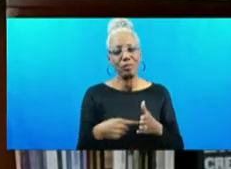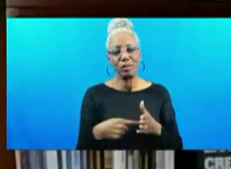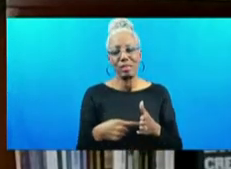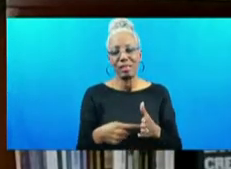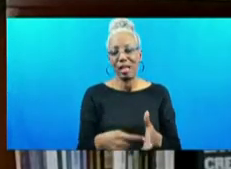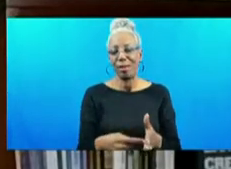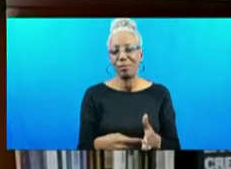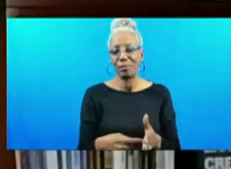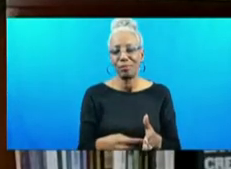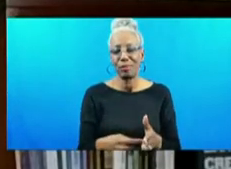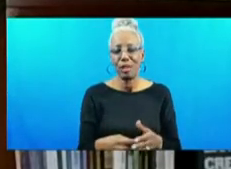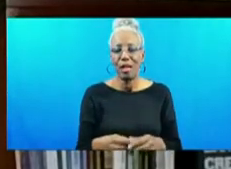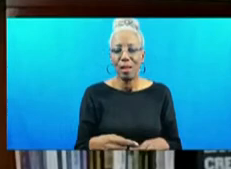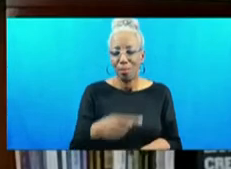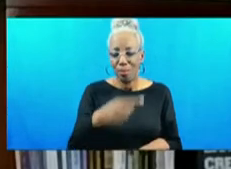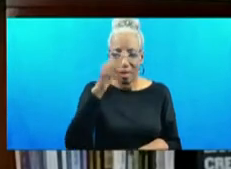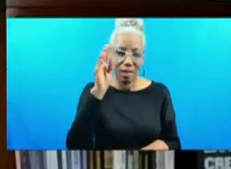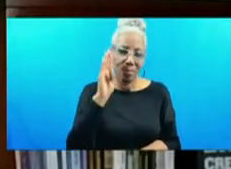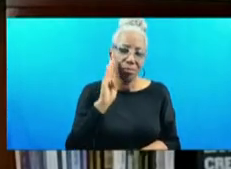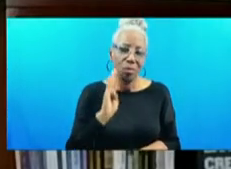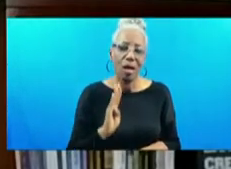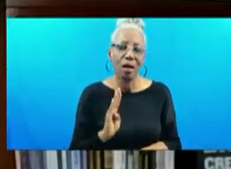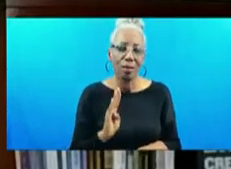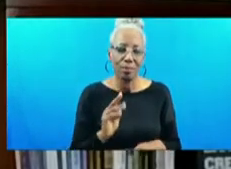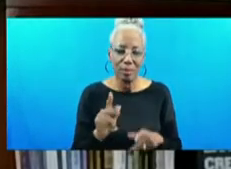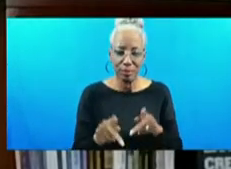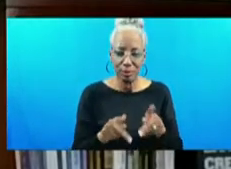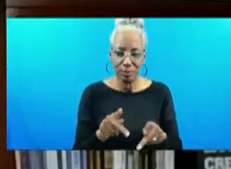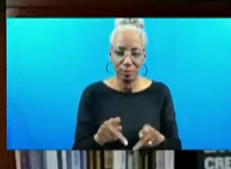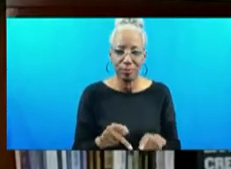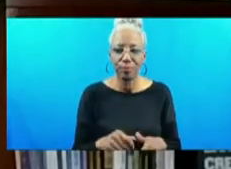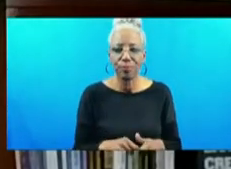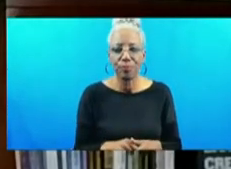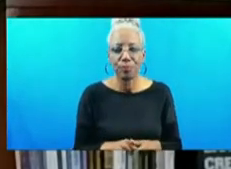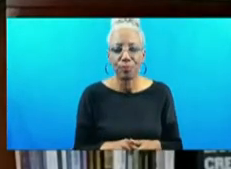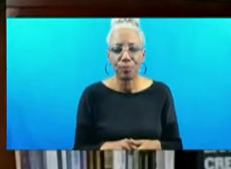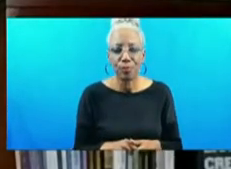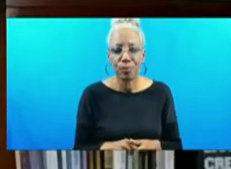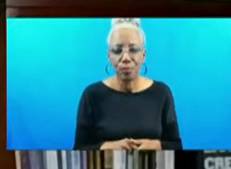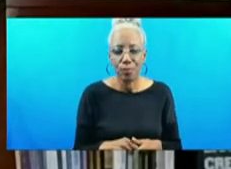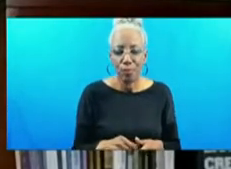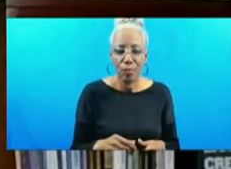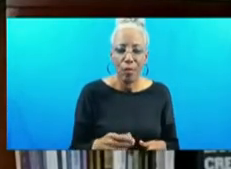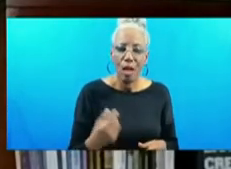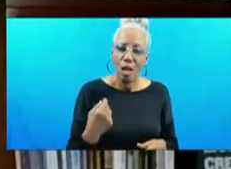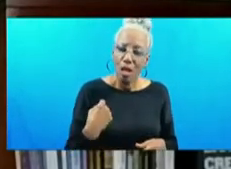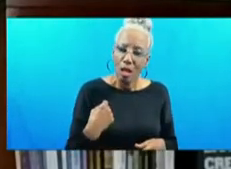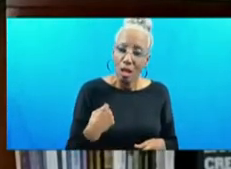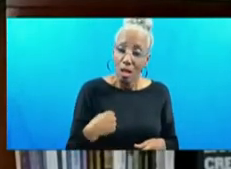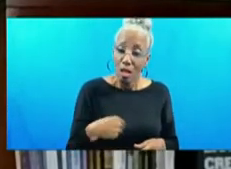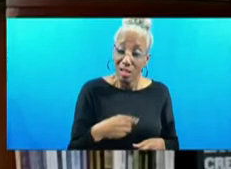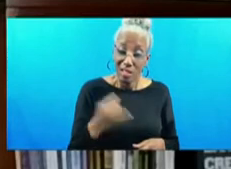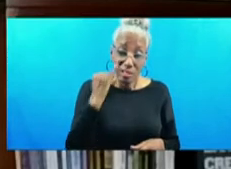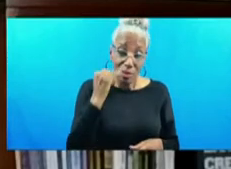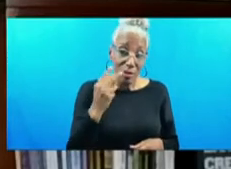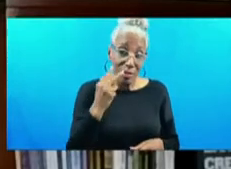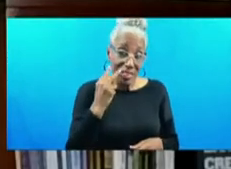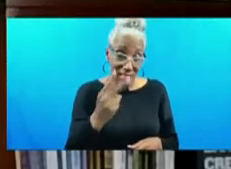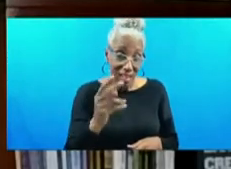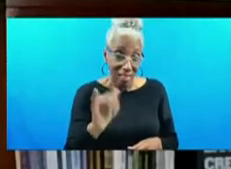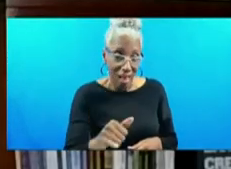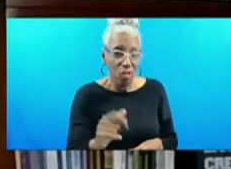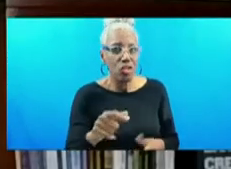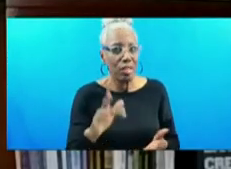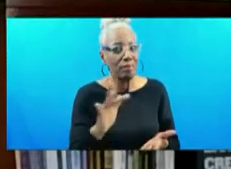large number of people of color leading in these areas, when we do see it, we have to take advantage of it and develop and establish